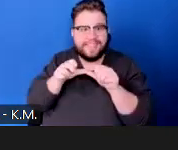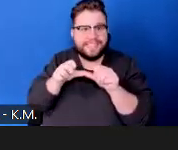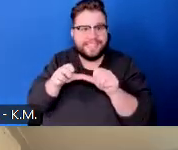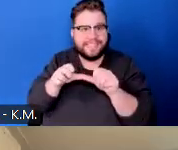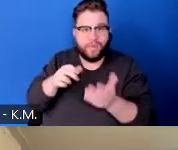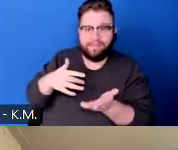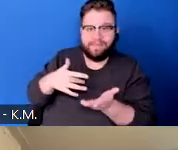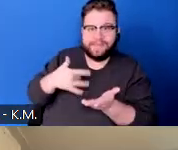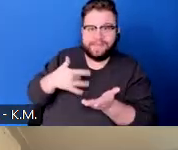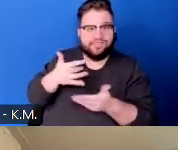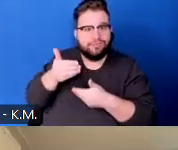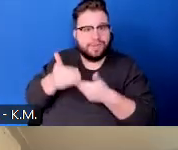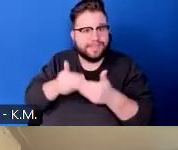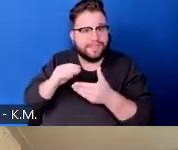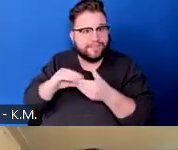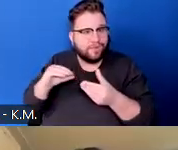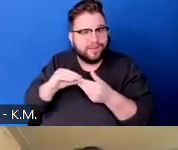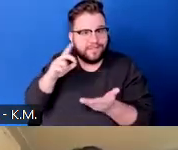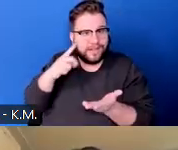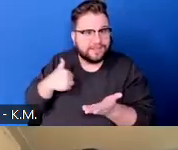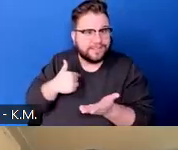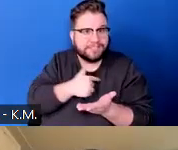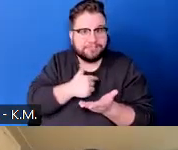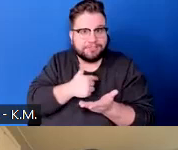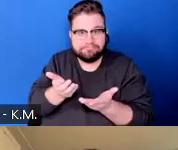sensory processing story for us?